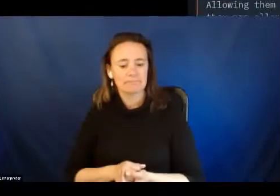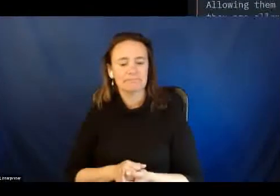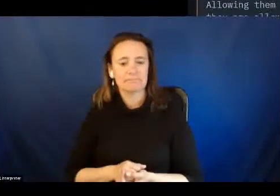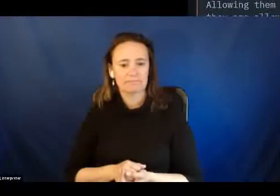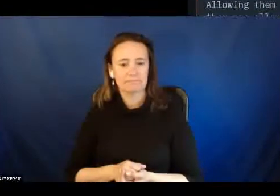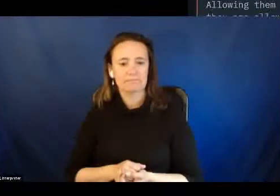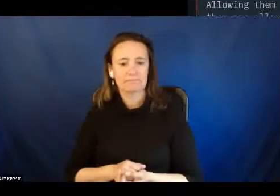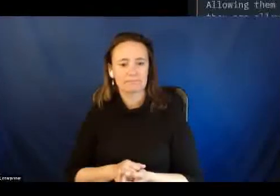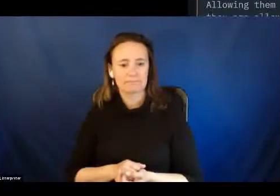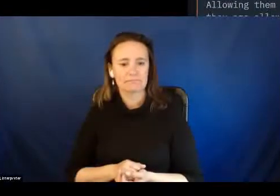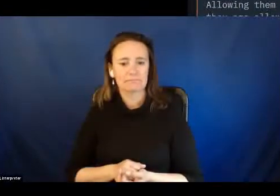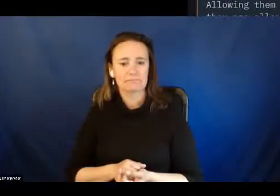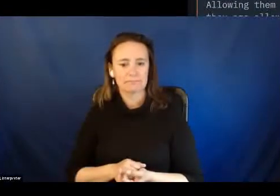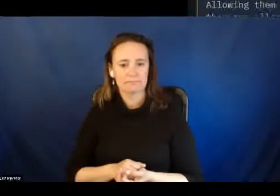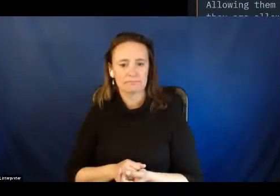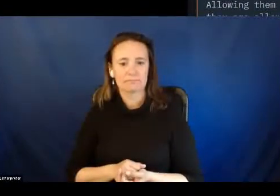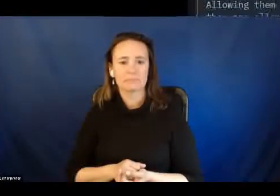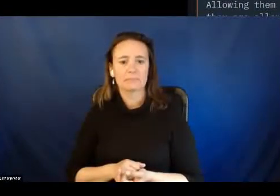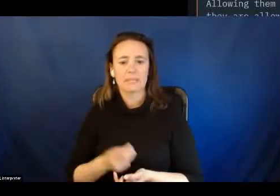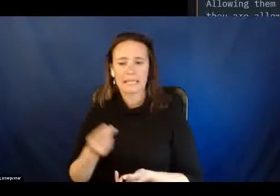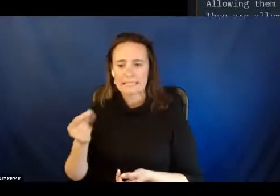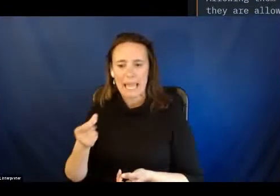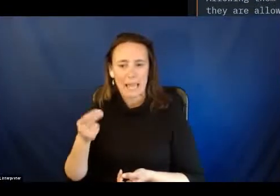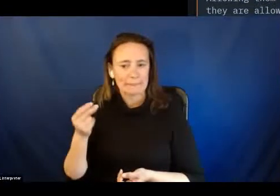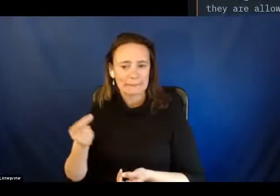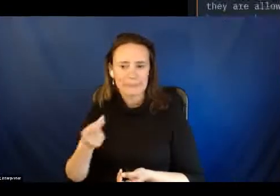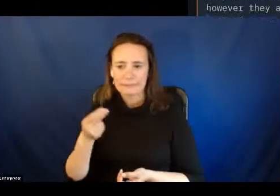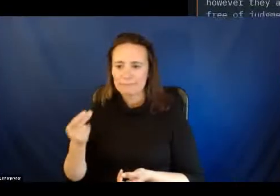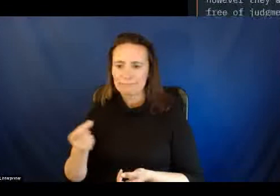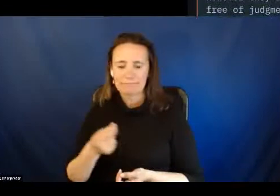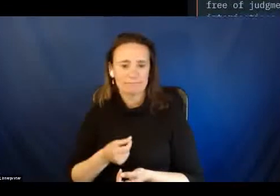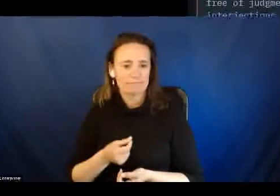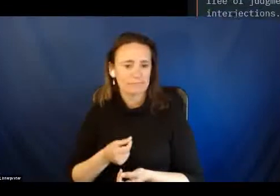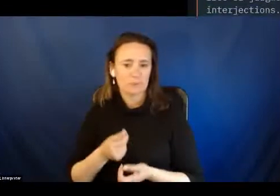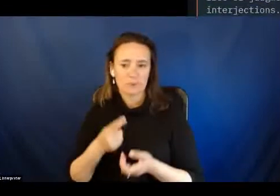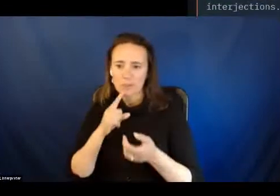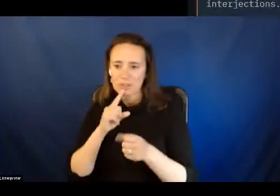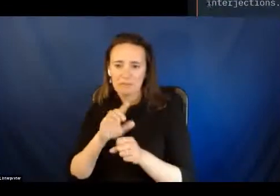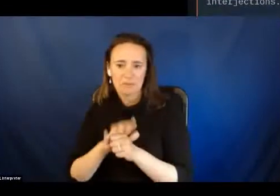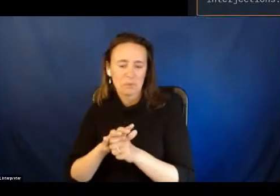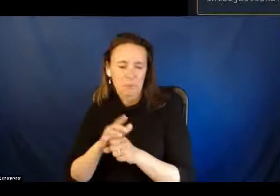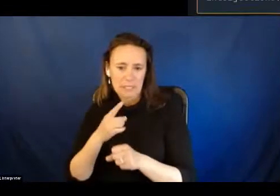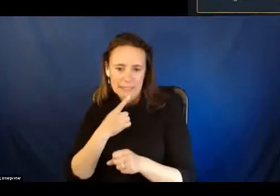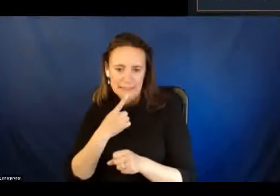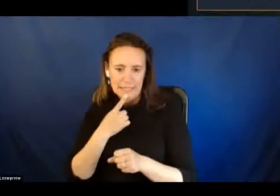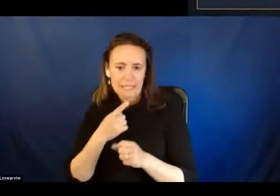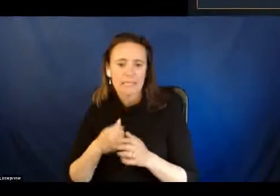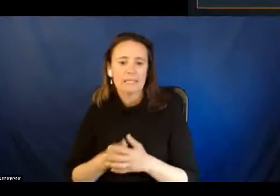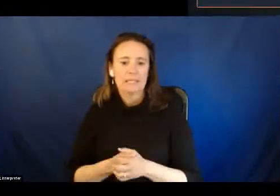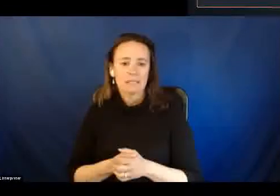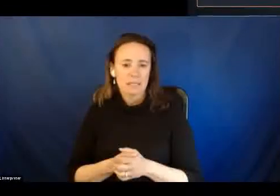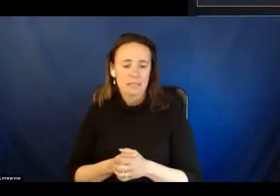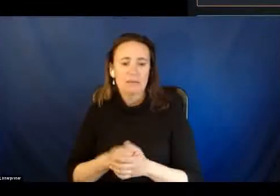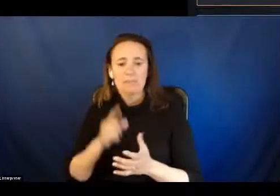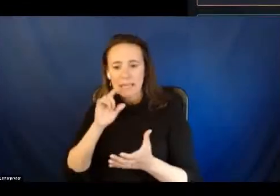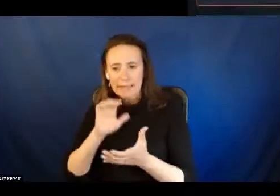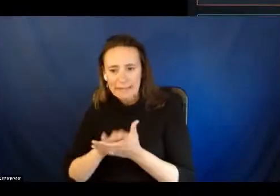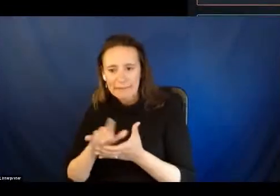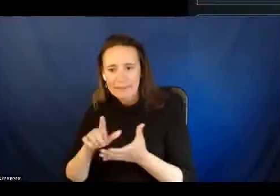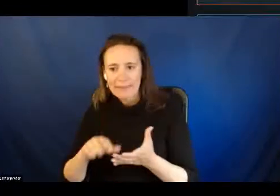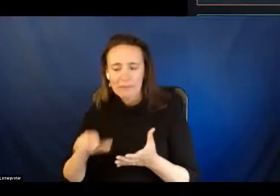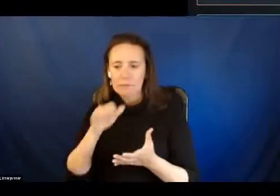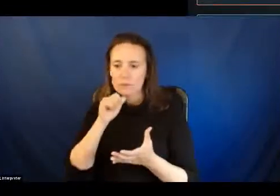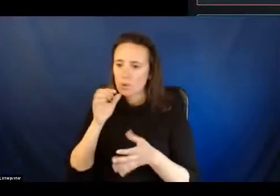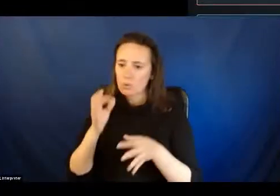what they're saying. I'm a big fan of snaps. Reframing what they said back to them to ensure clarity, believing them, don't judge them,